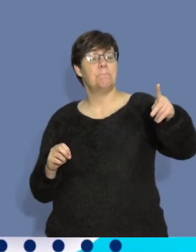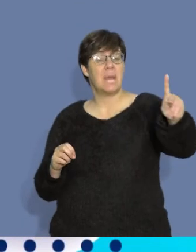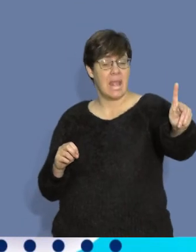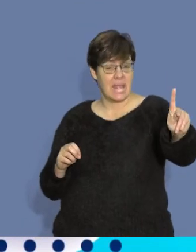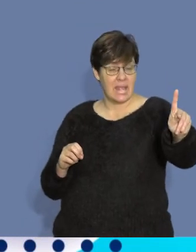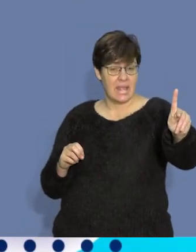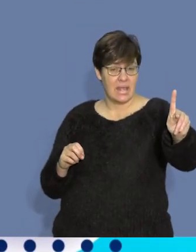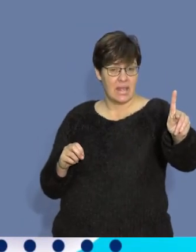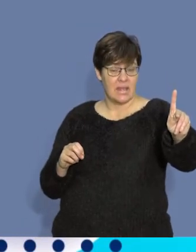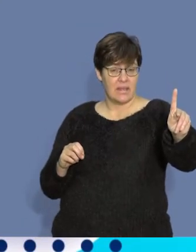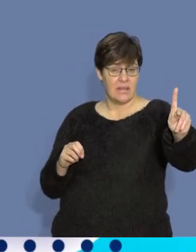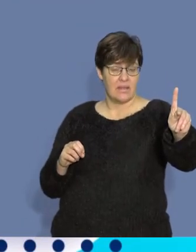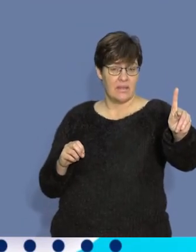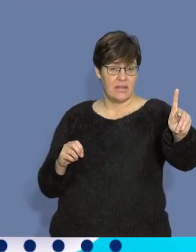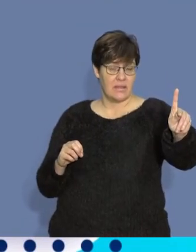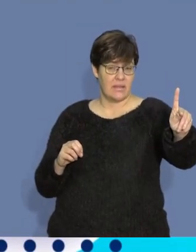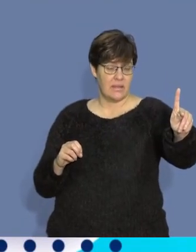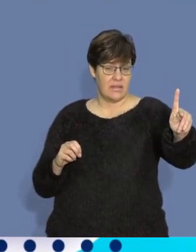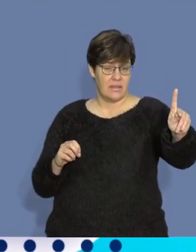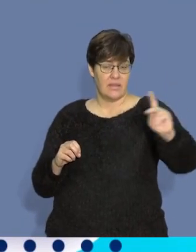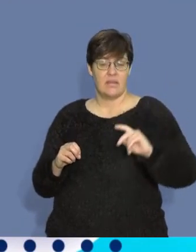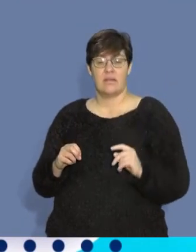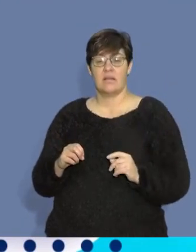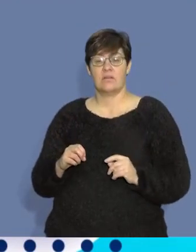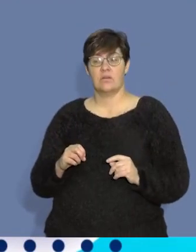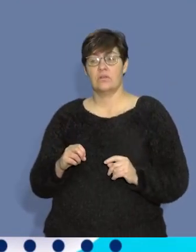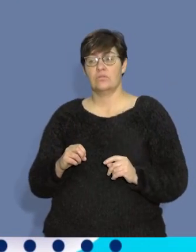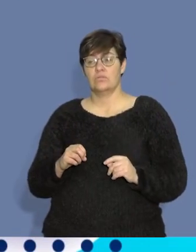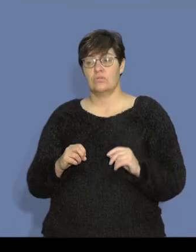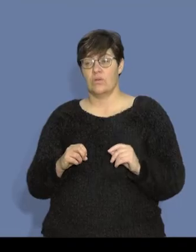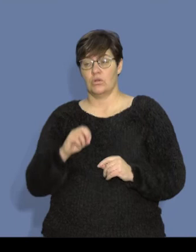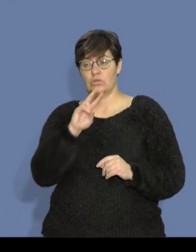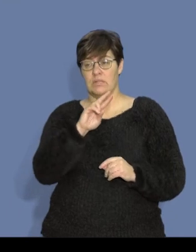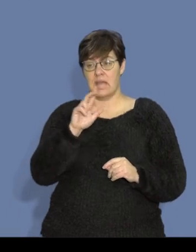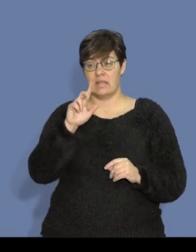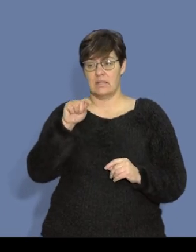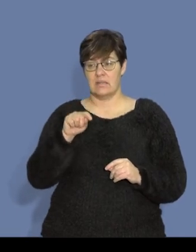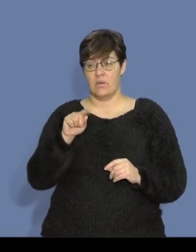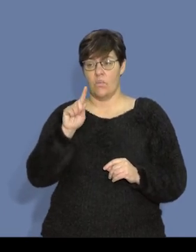from SARS the amount that you have paid, the input VAT of